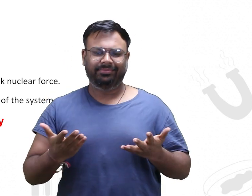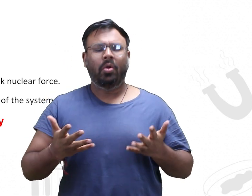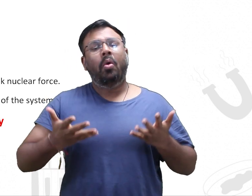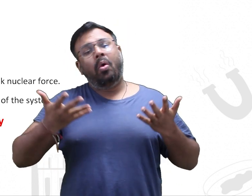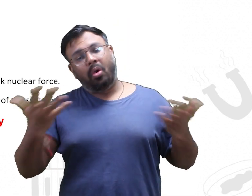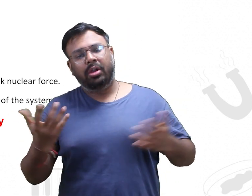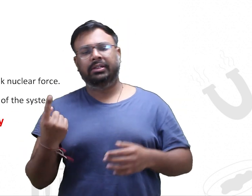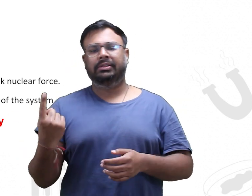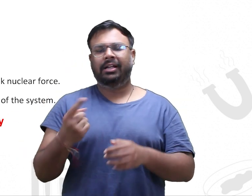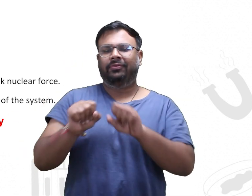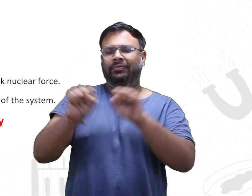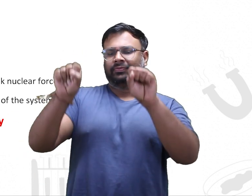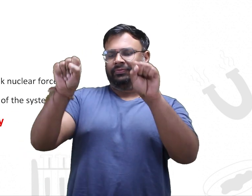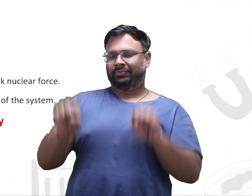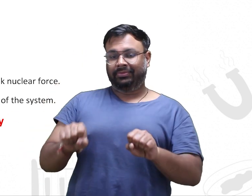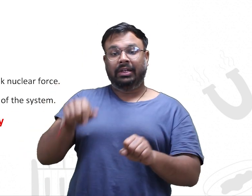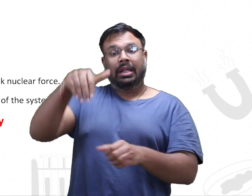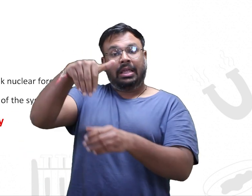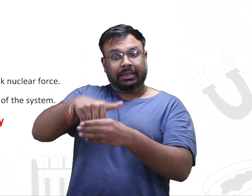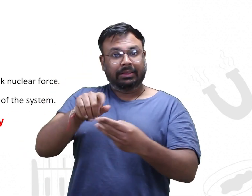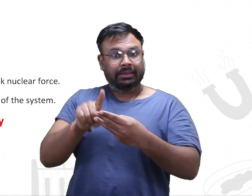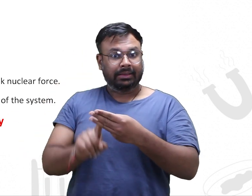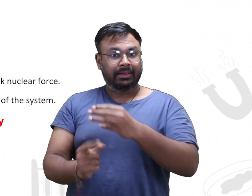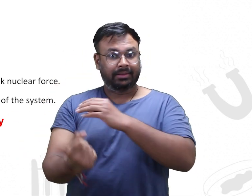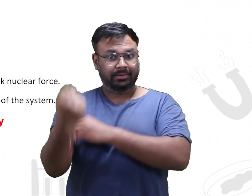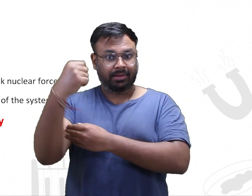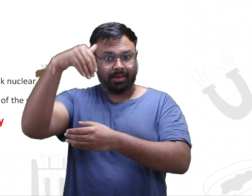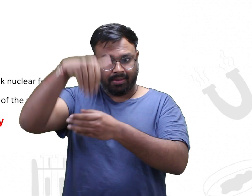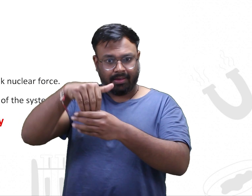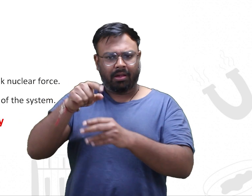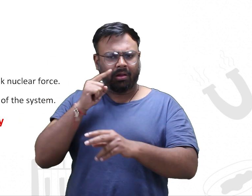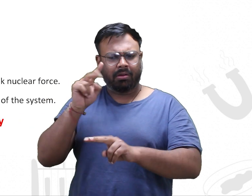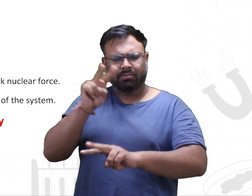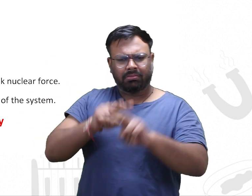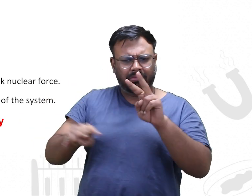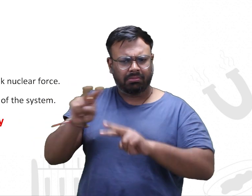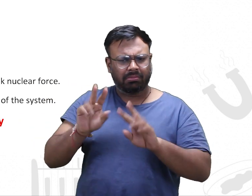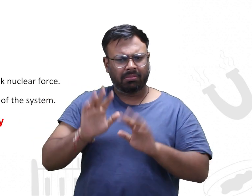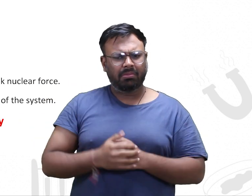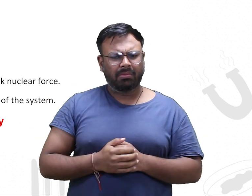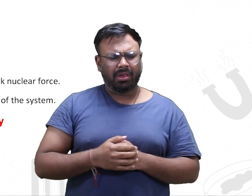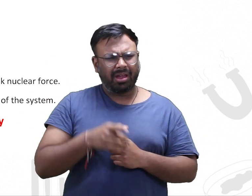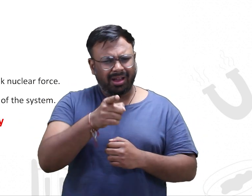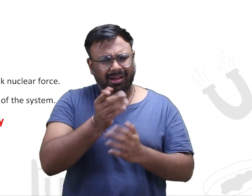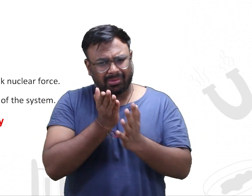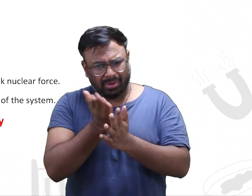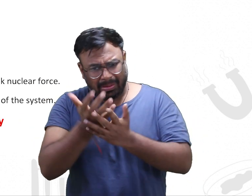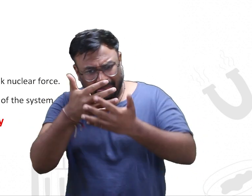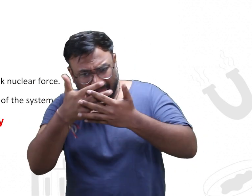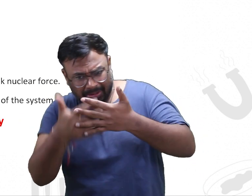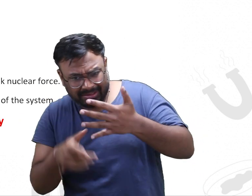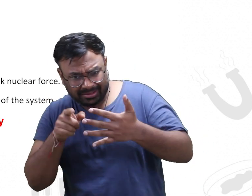energy. For an isolated system, mechanical energy of the system is conserved. If by any